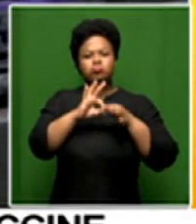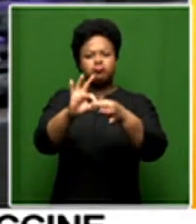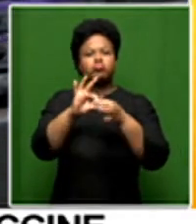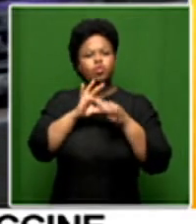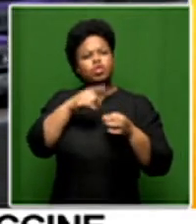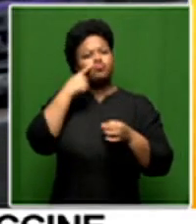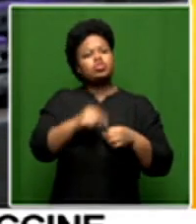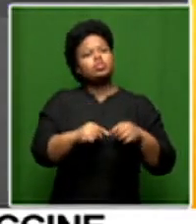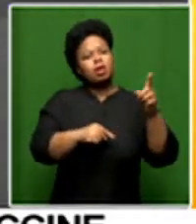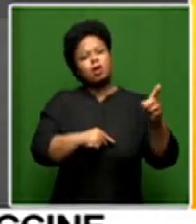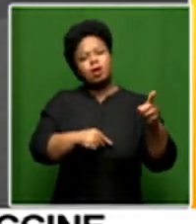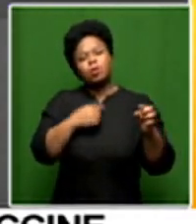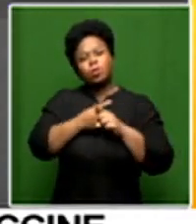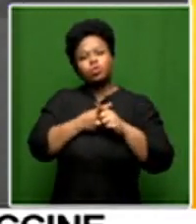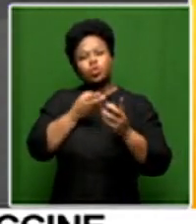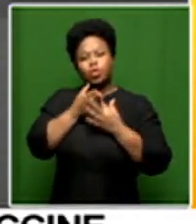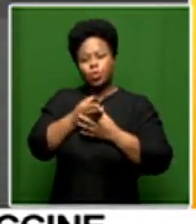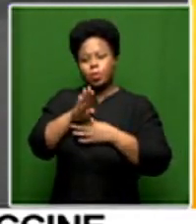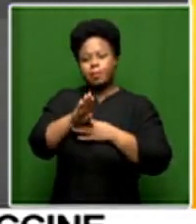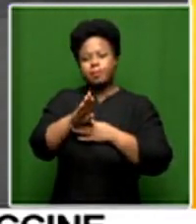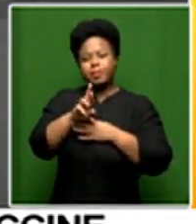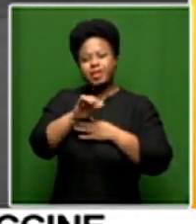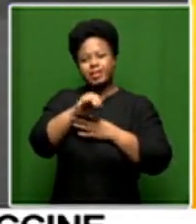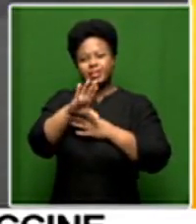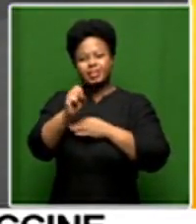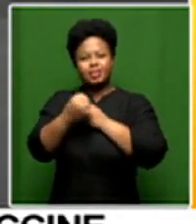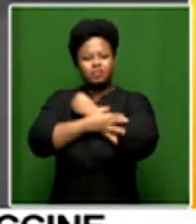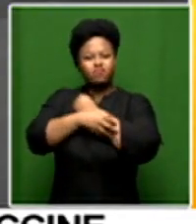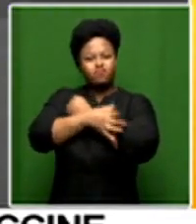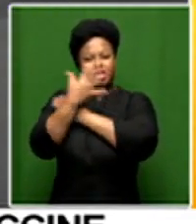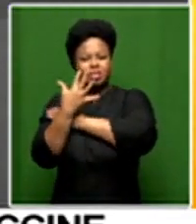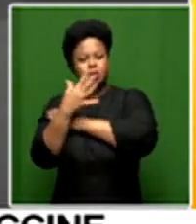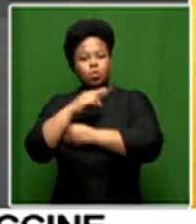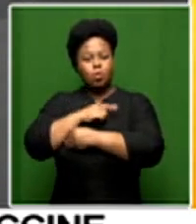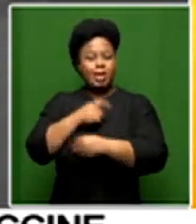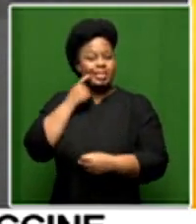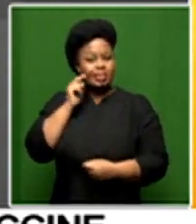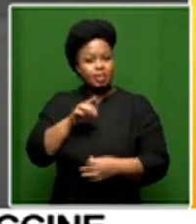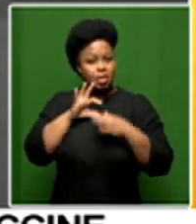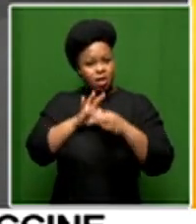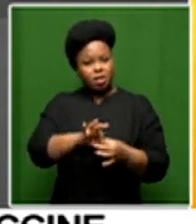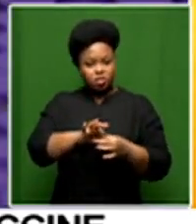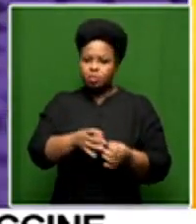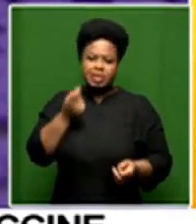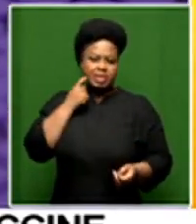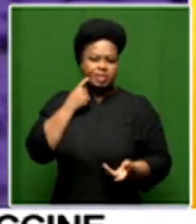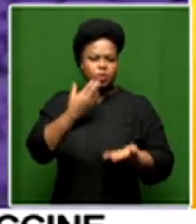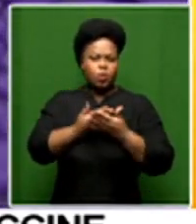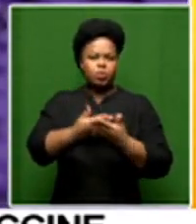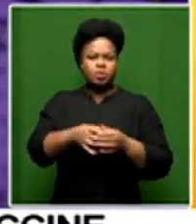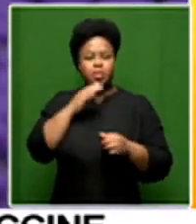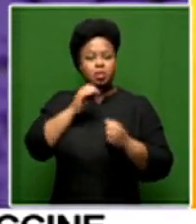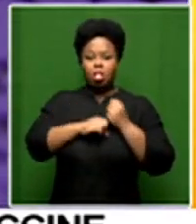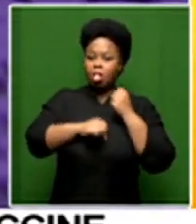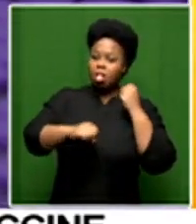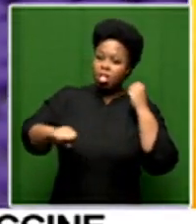with Russia through BRICS. So we do think that taking advantage of that relationship will not take